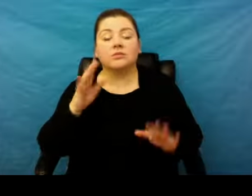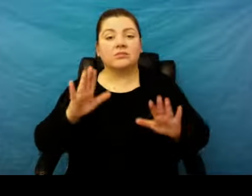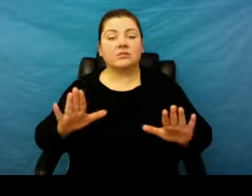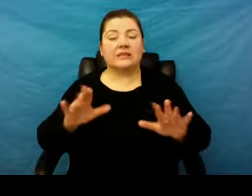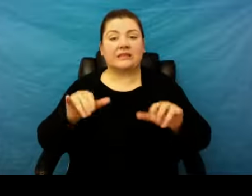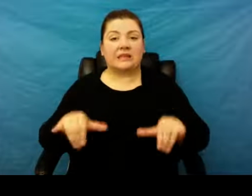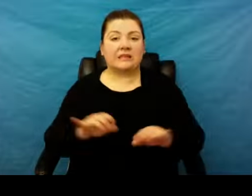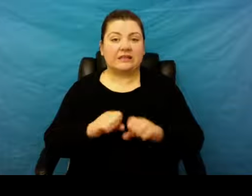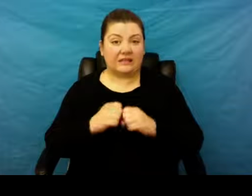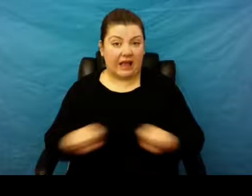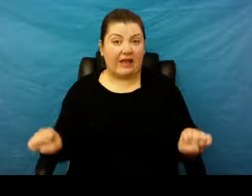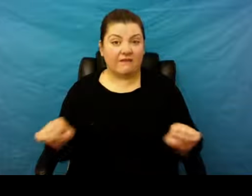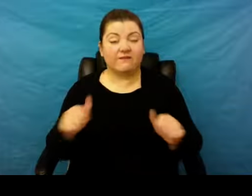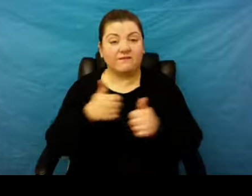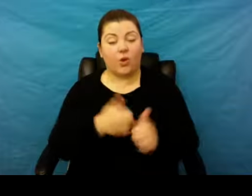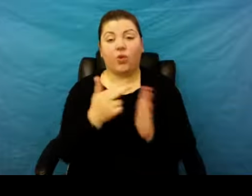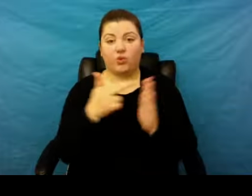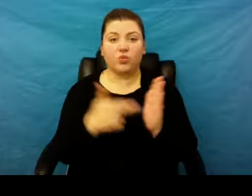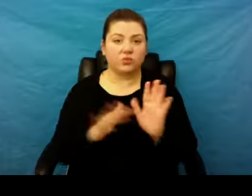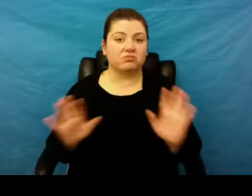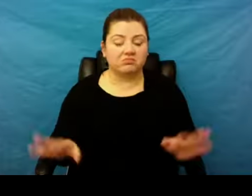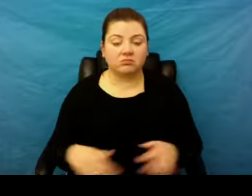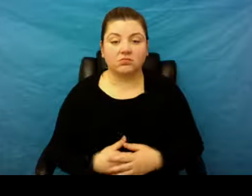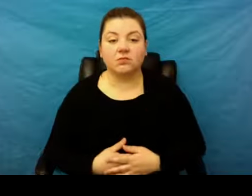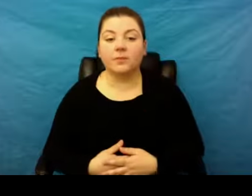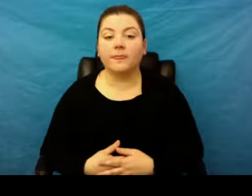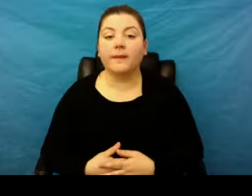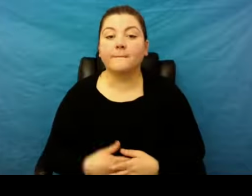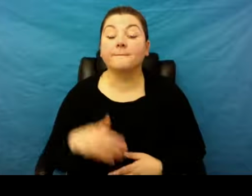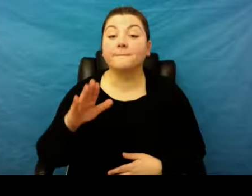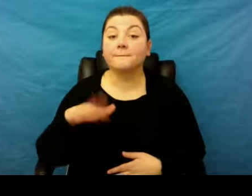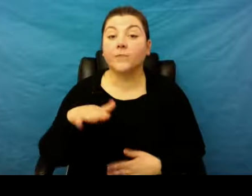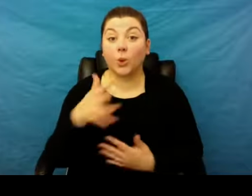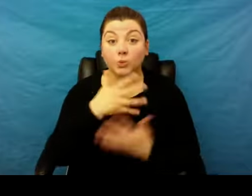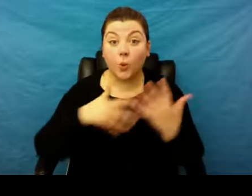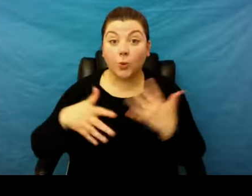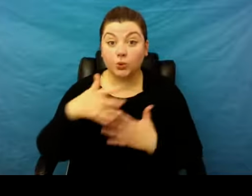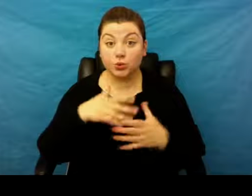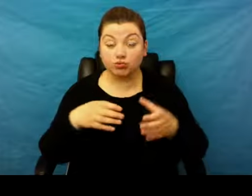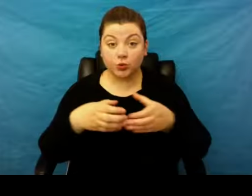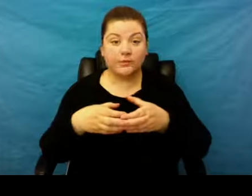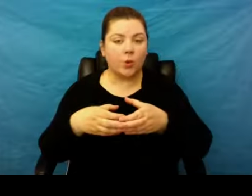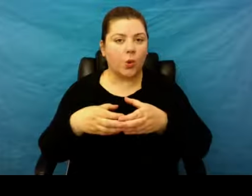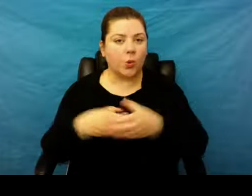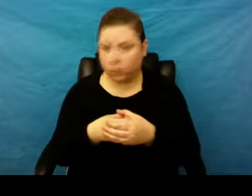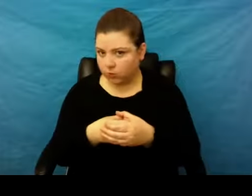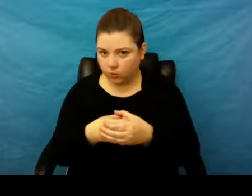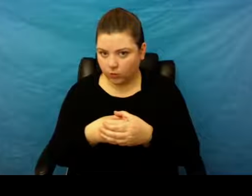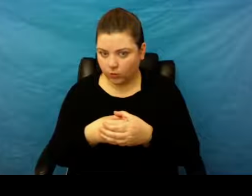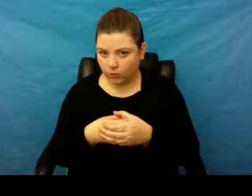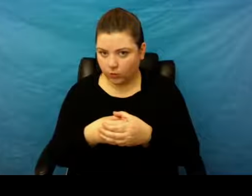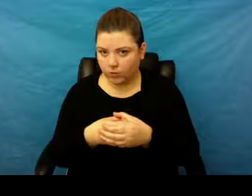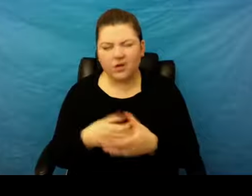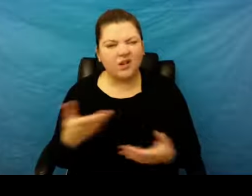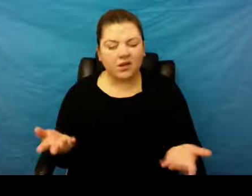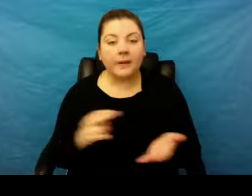Socially, this is incredibly important, and we did this at my mom's house, is you have to shrink your social circle. And so what does that